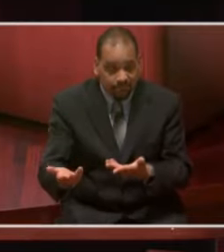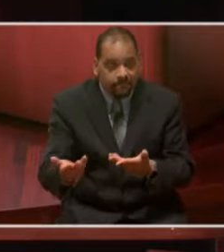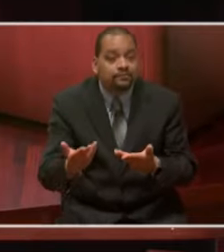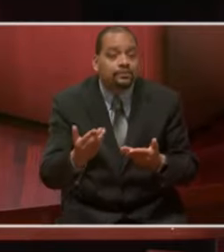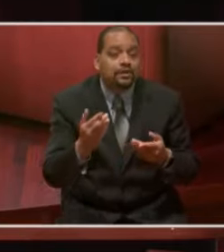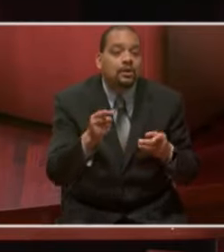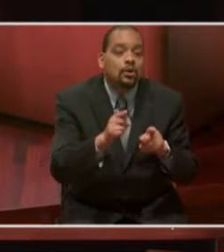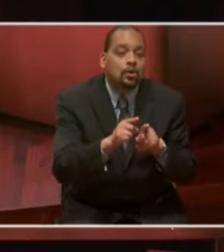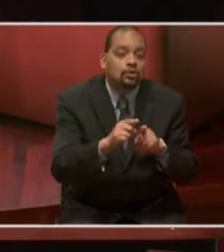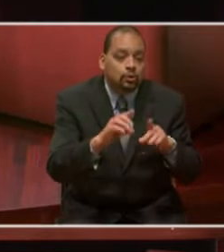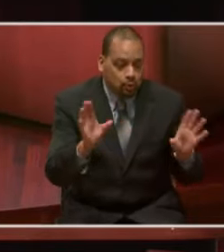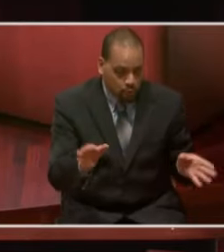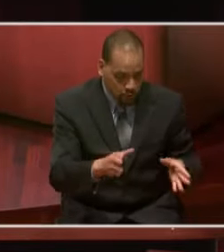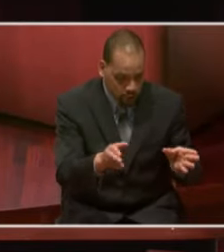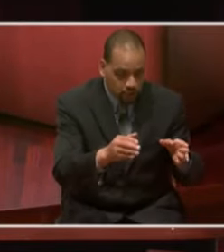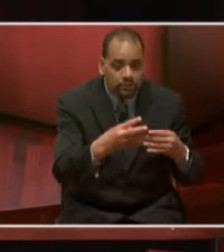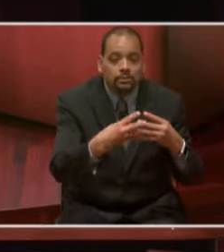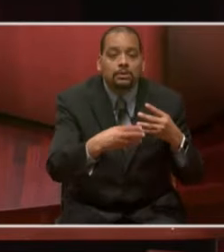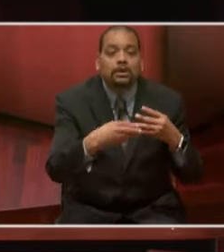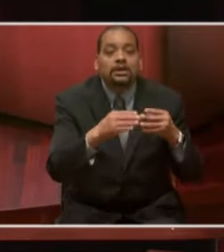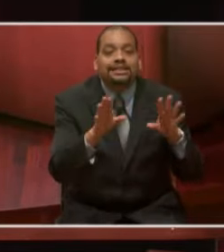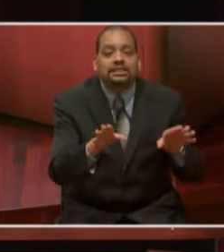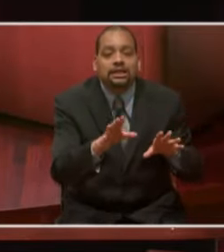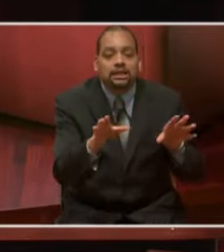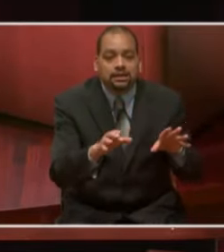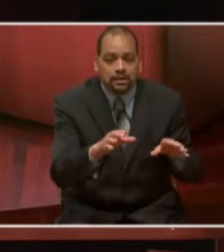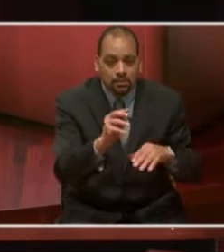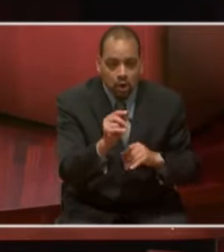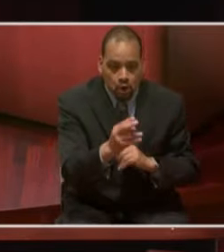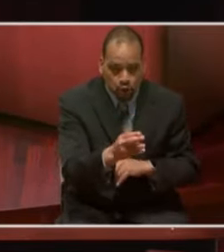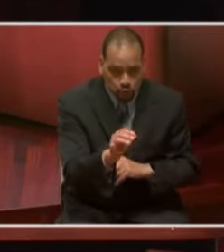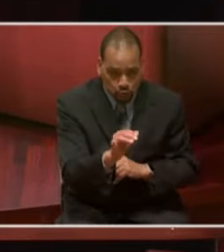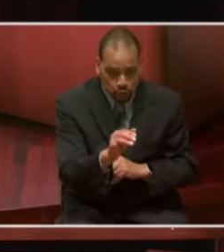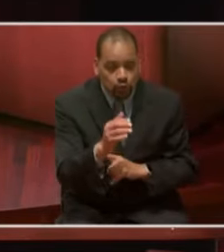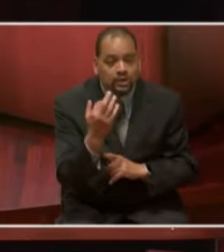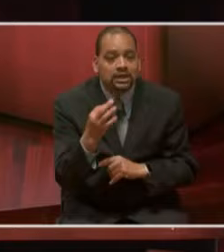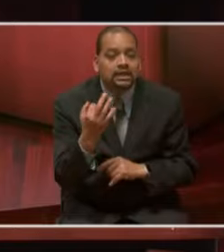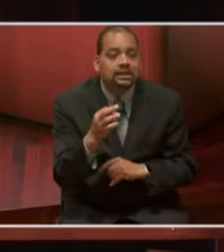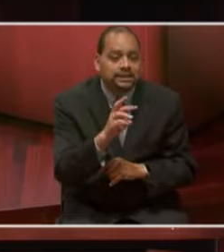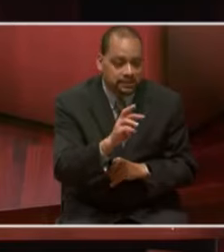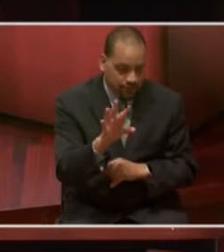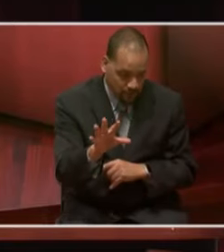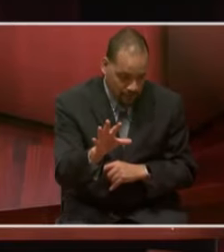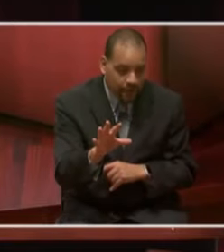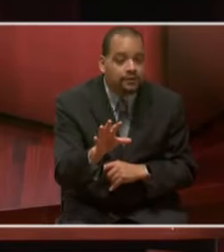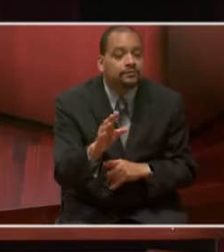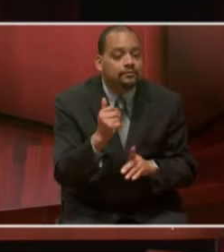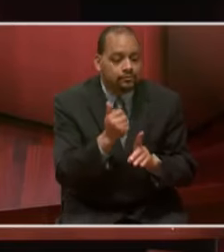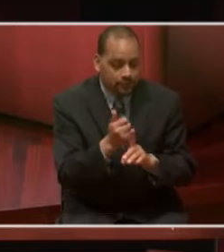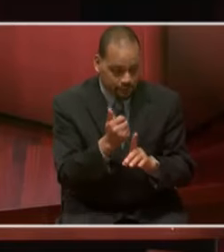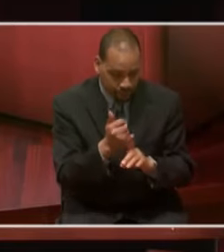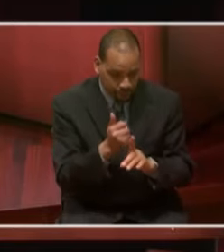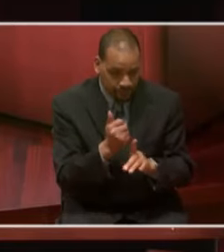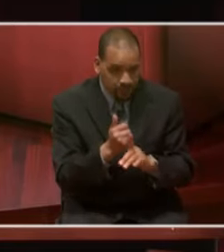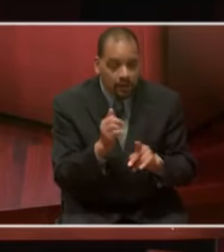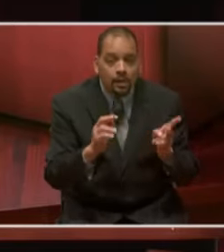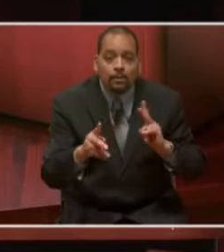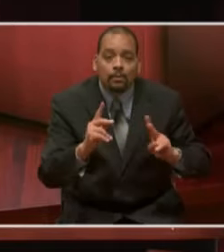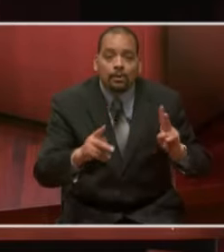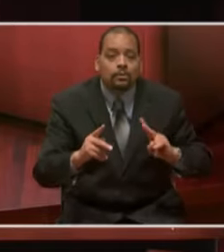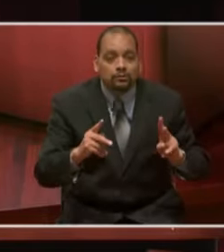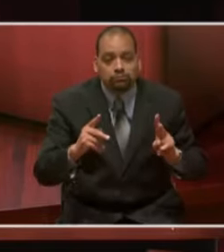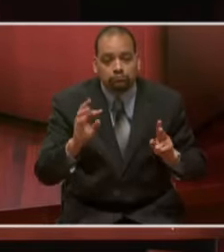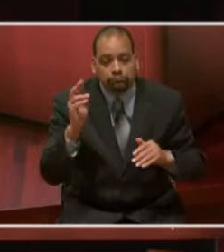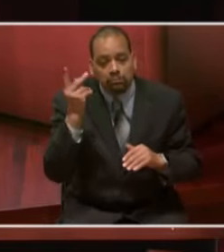shoulders in the history of America are wider and stronger than those on this man here, John Lewis.